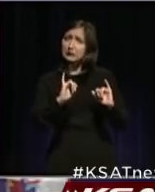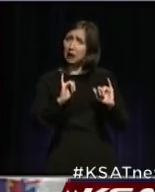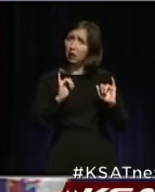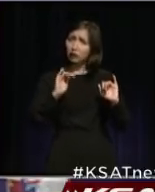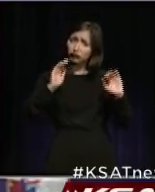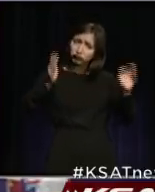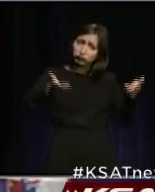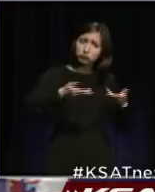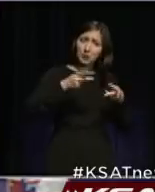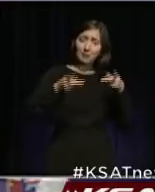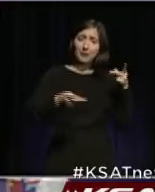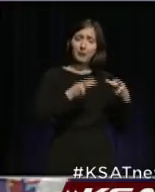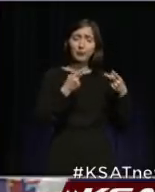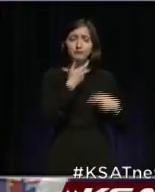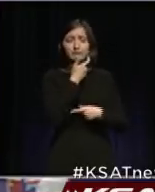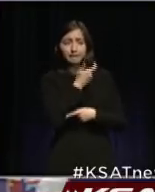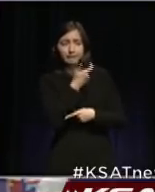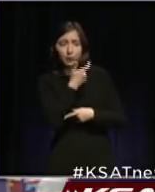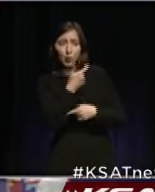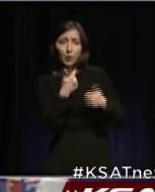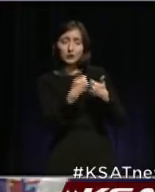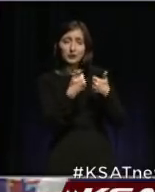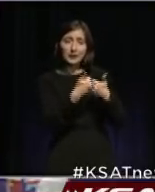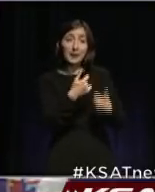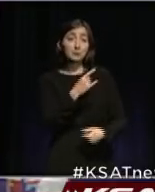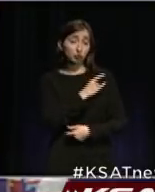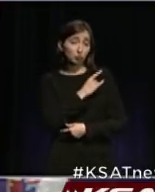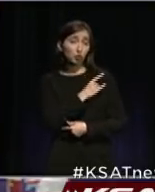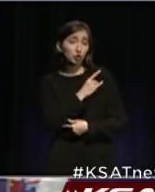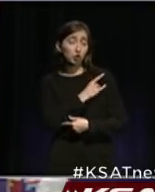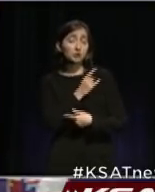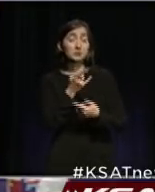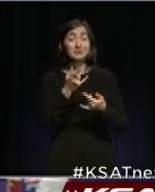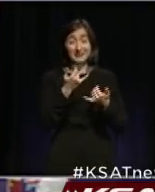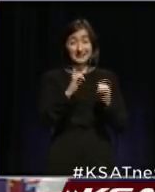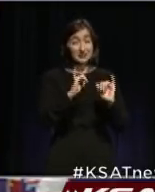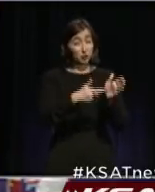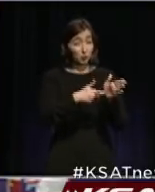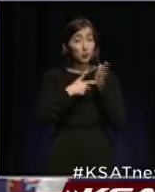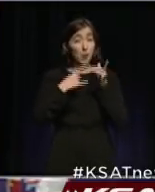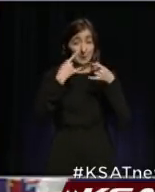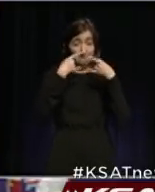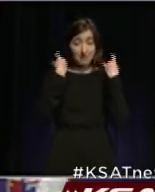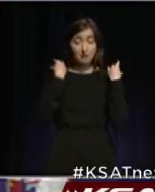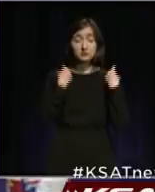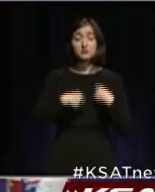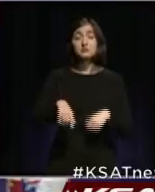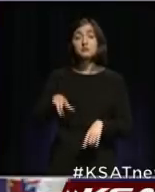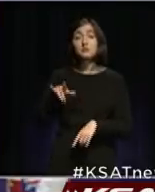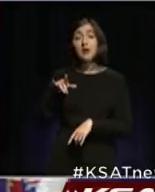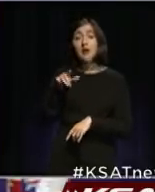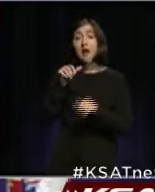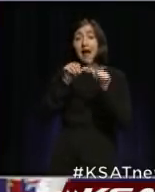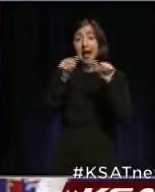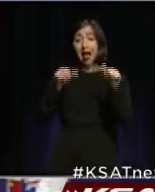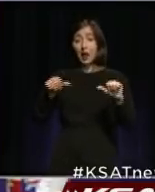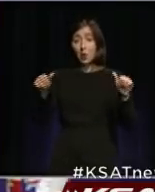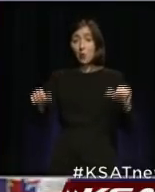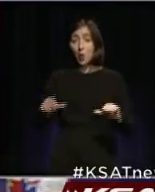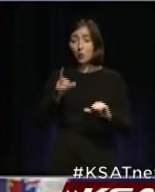face masks. So I want to thank the Spurs for doing that. Alamo Draft House has announced they would. Macy's has